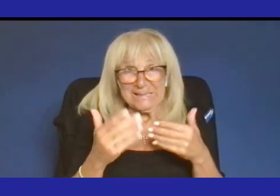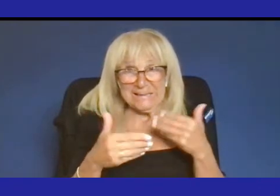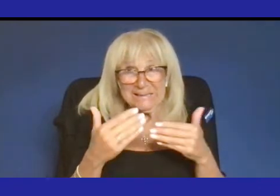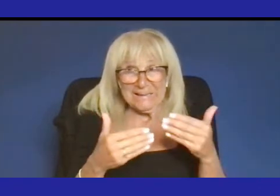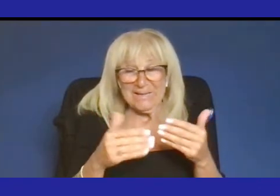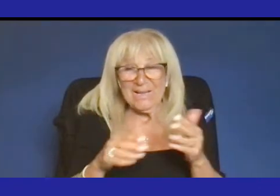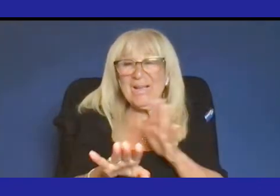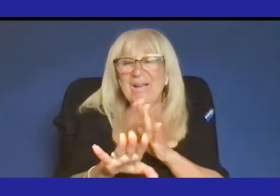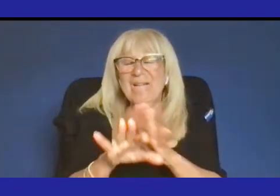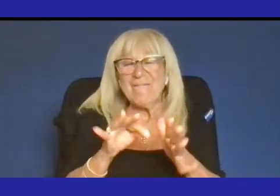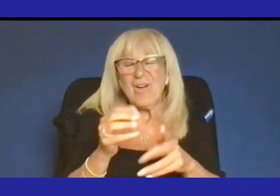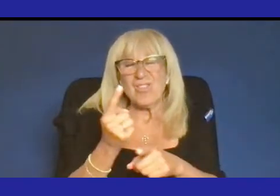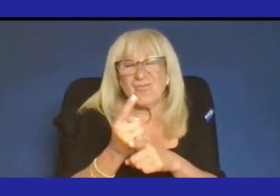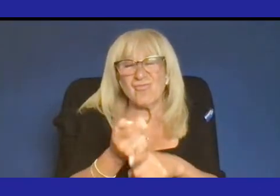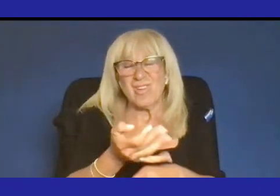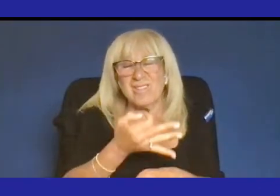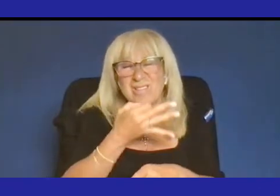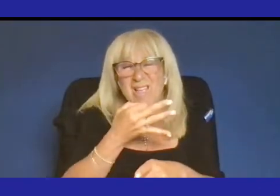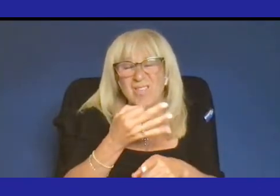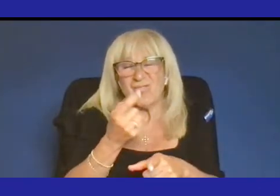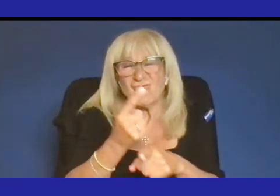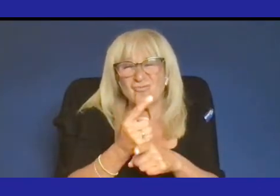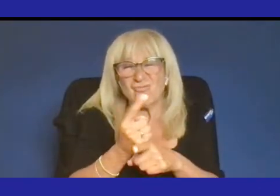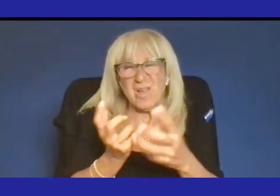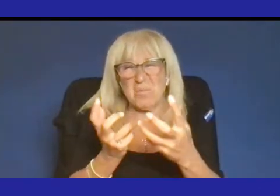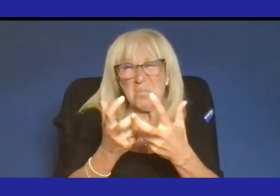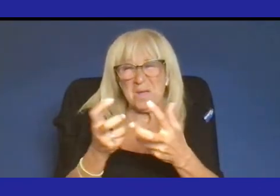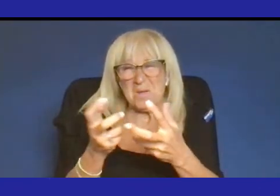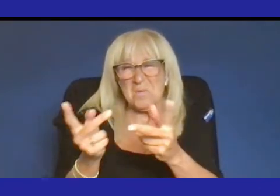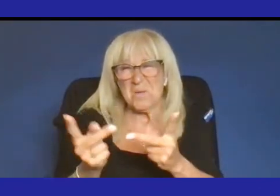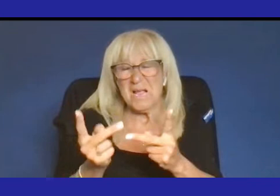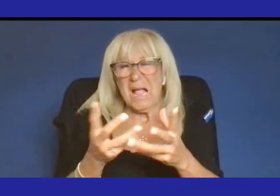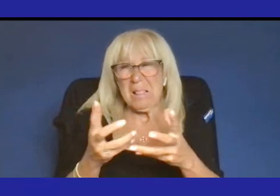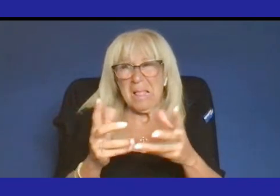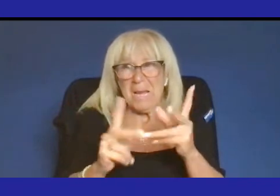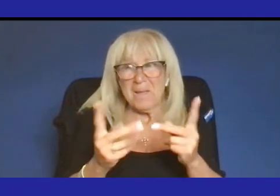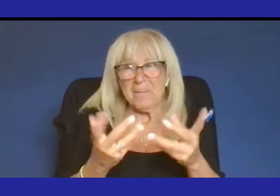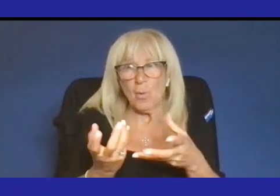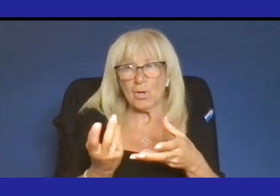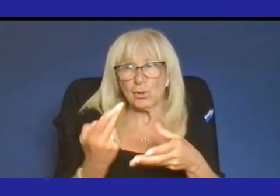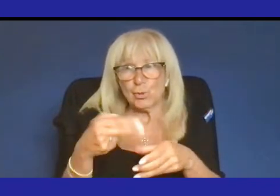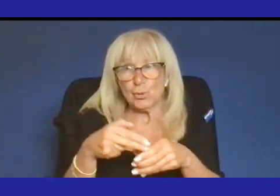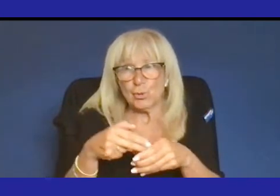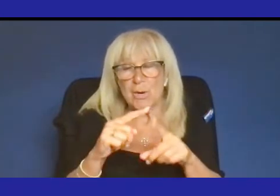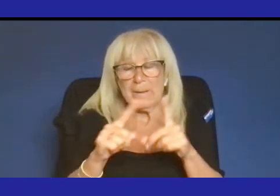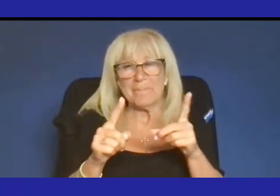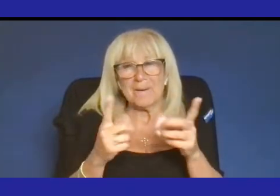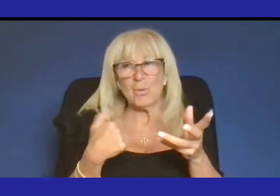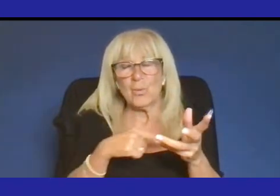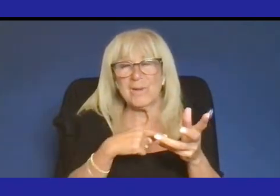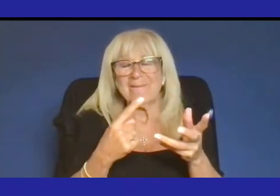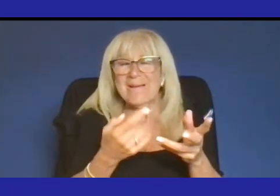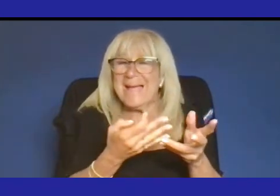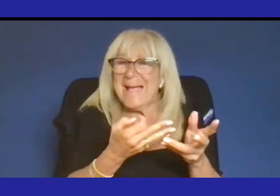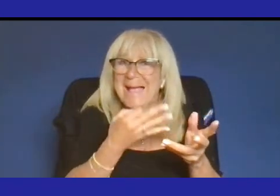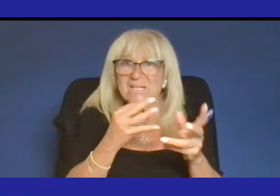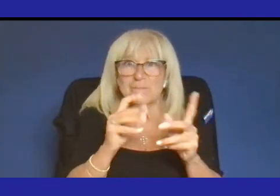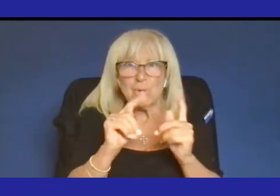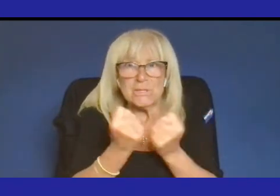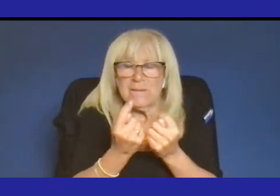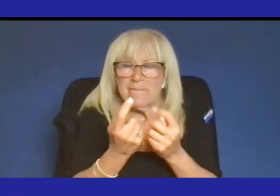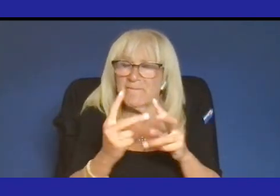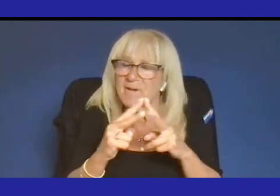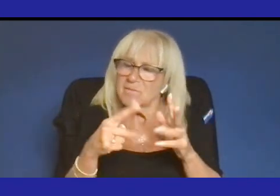the right Yeah, fit for our sure. organization. Right? A lot of folks want to join our organization, but we have a very expert team, a very in-depth team, a